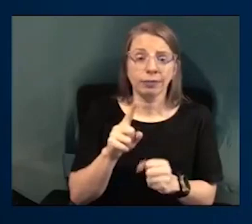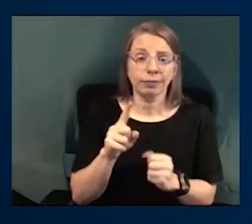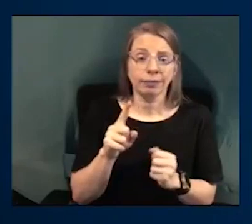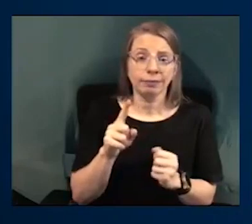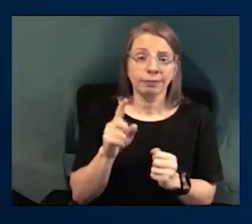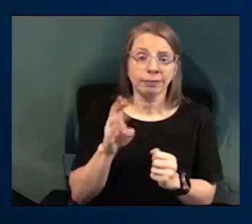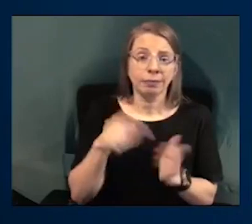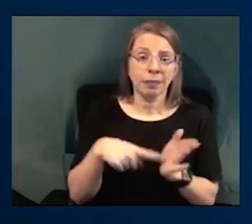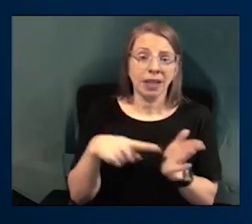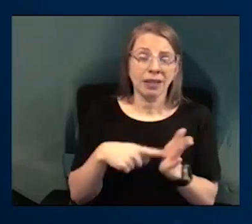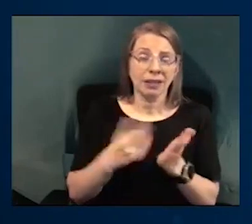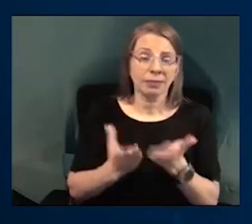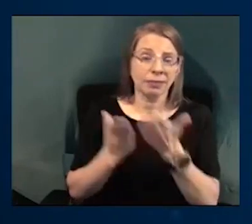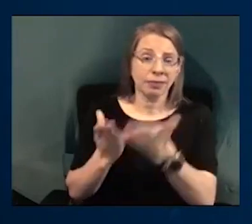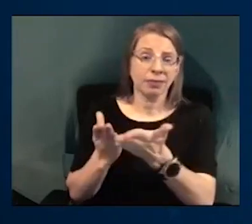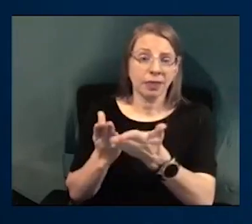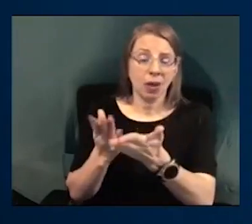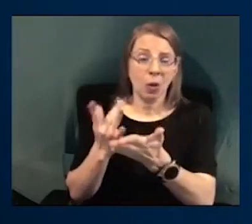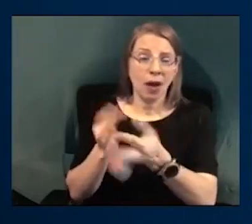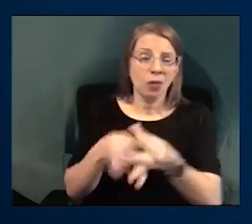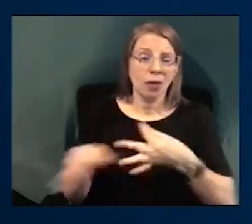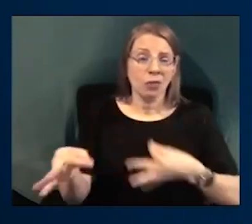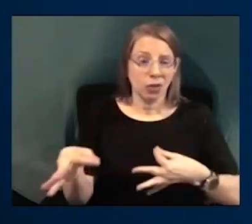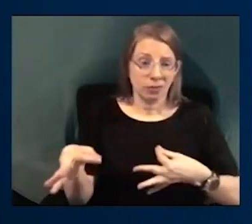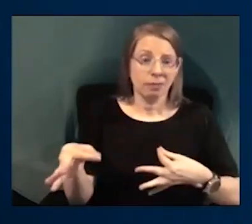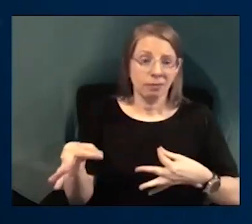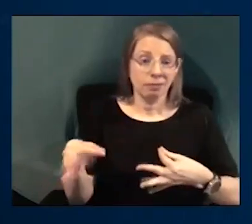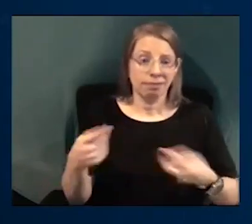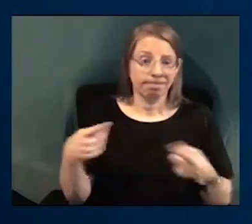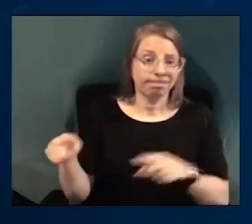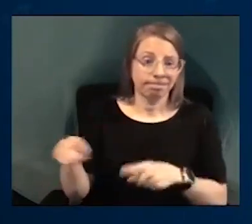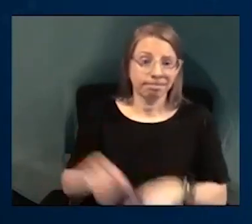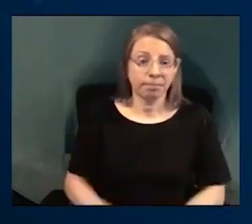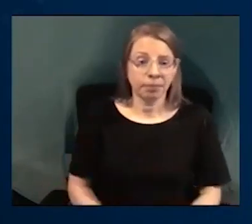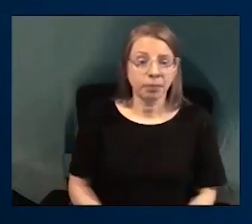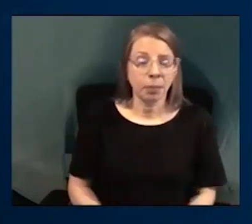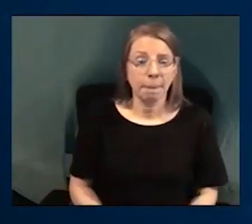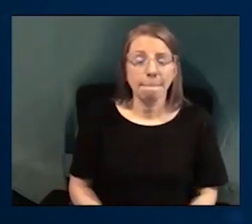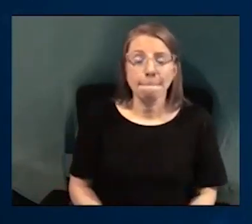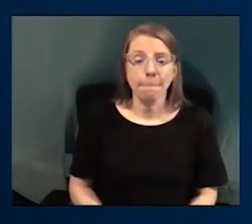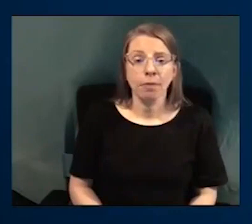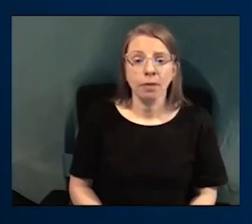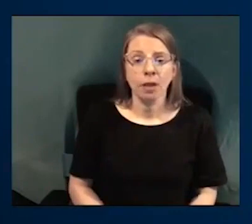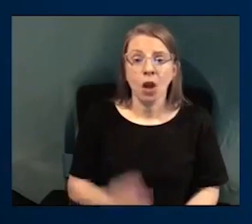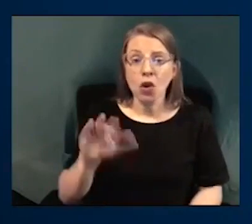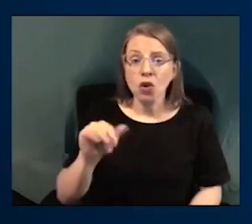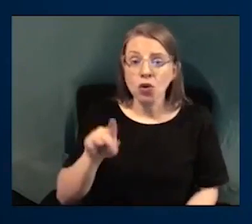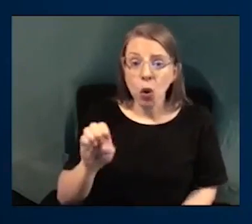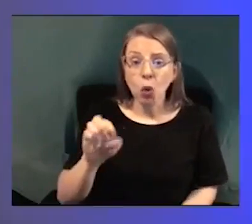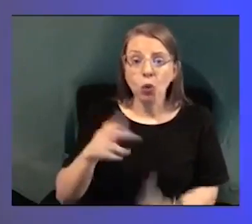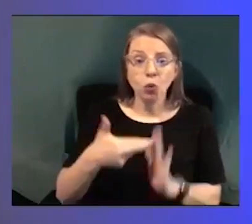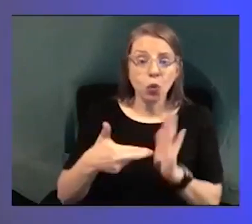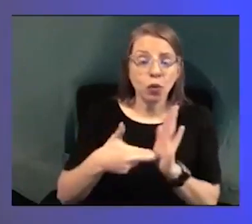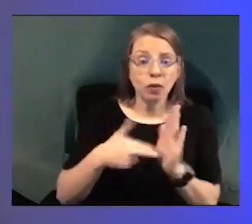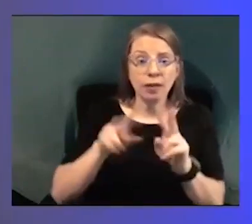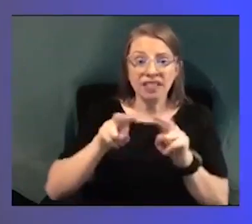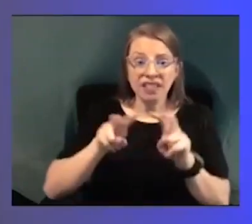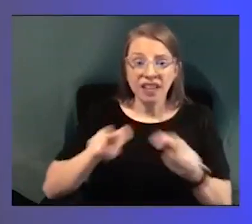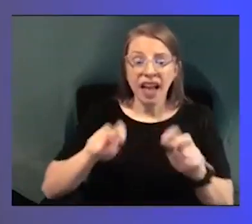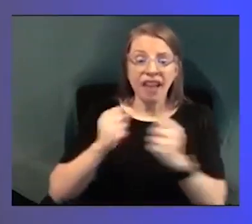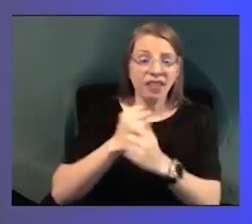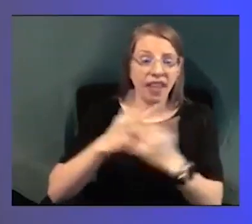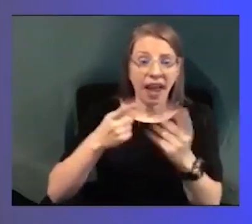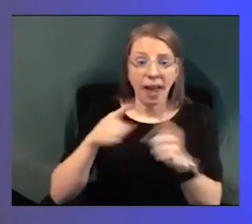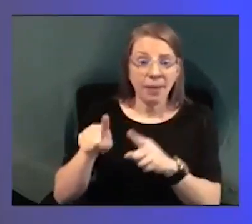can get reimbursed for those. So it's important that we follow the coding rules and really look at everything that's going on with that patient. It may